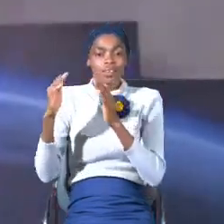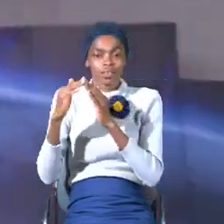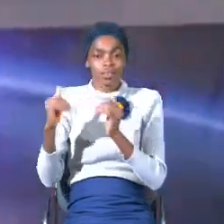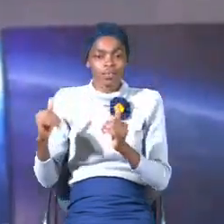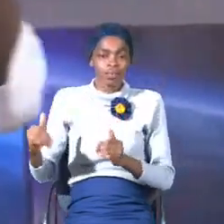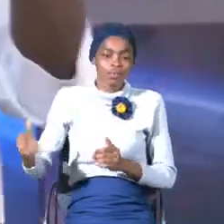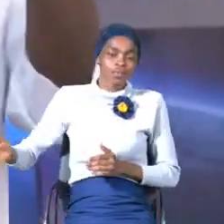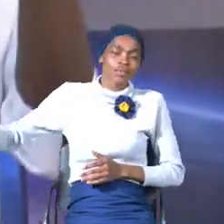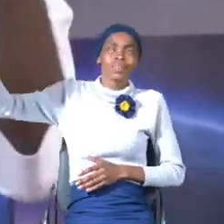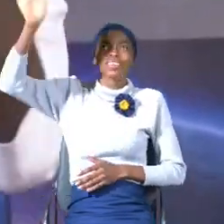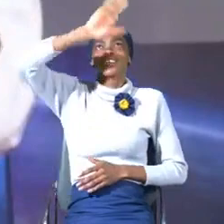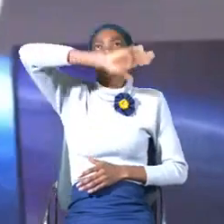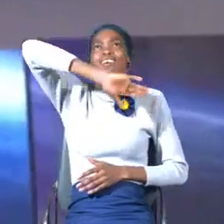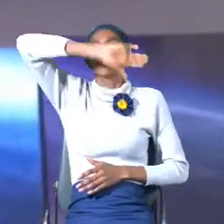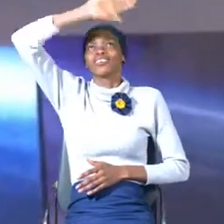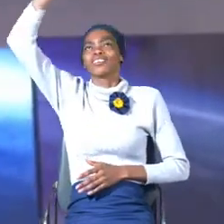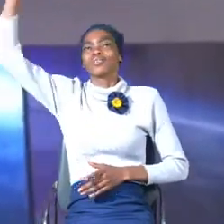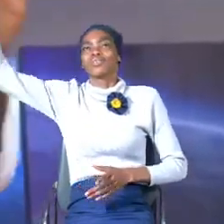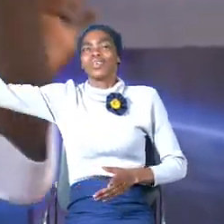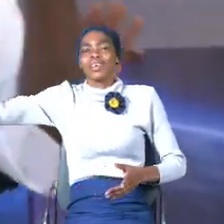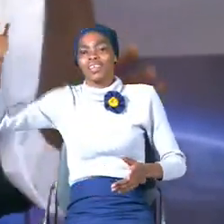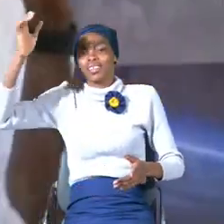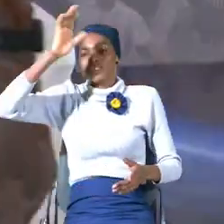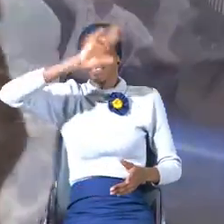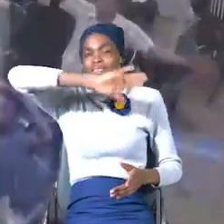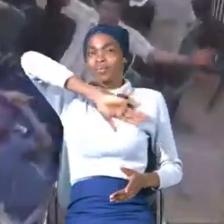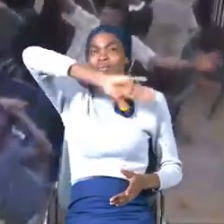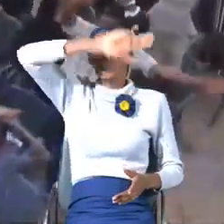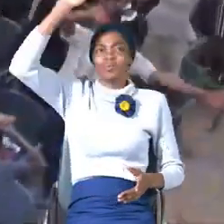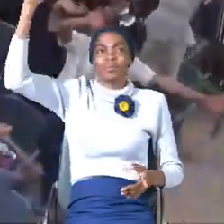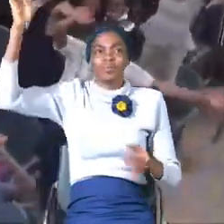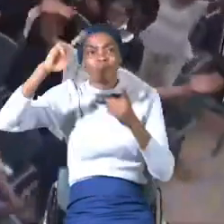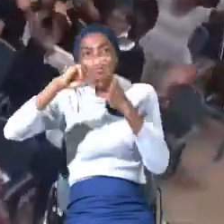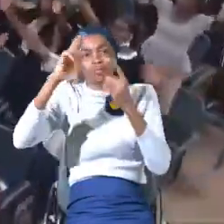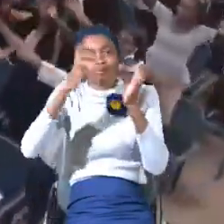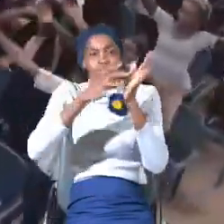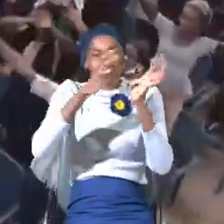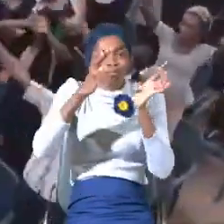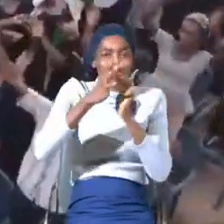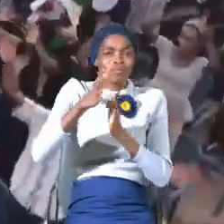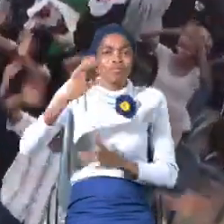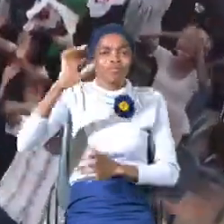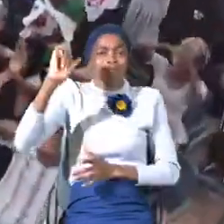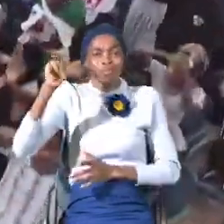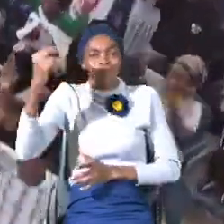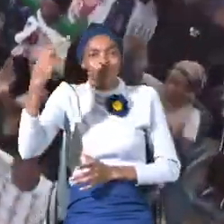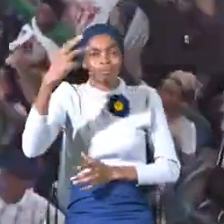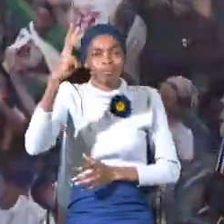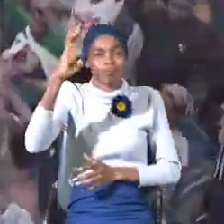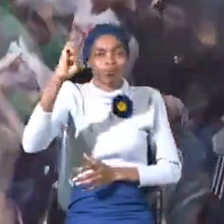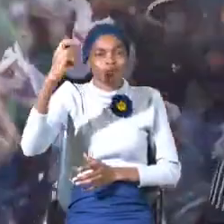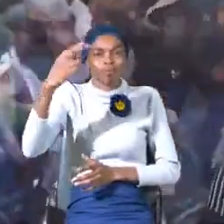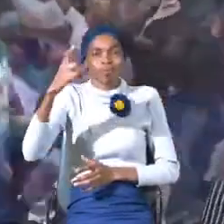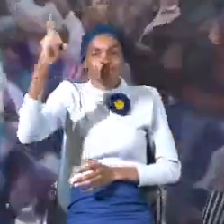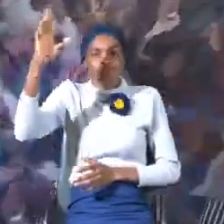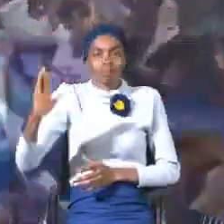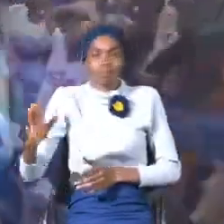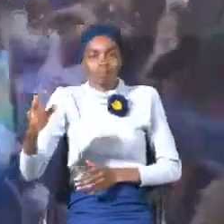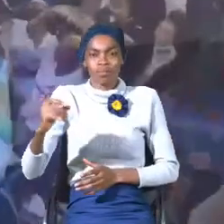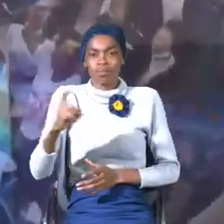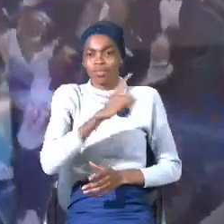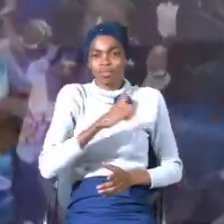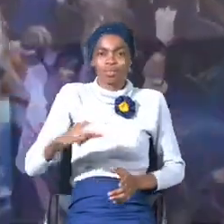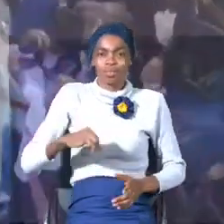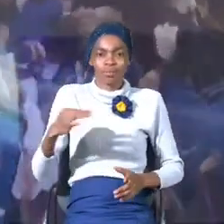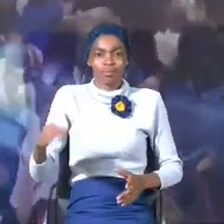Raise your hands and wave it to Yahweh tonight. Yahweh is here. The Lord of hosts is here. The mighty one